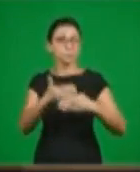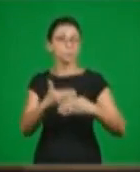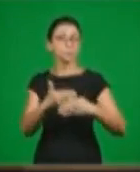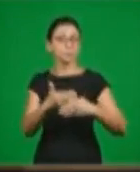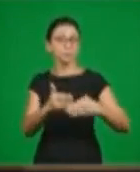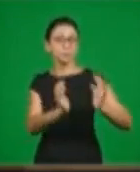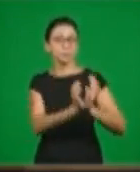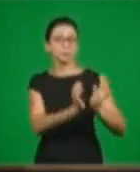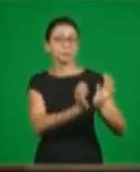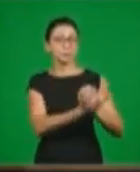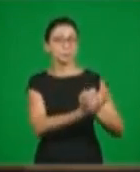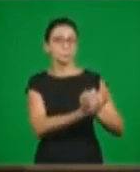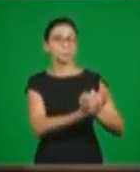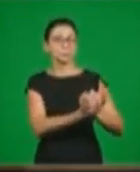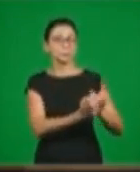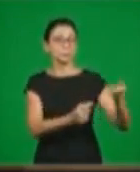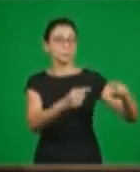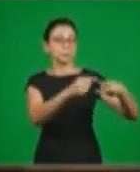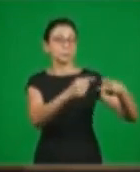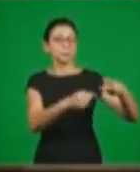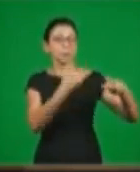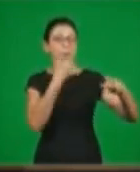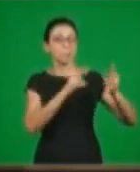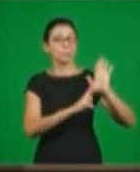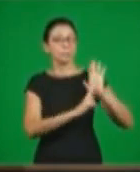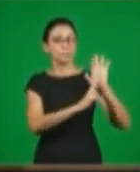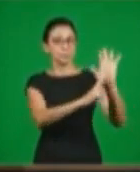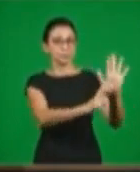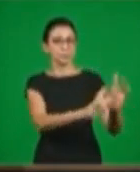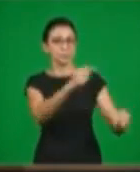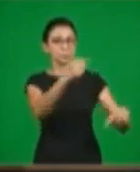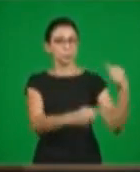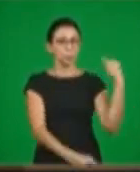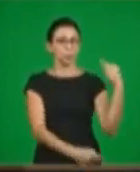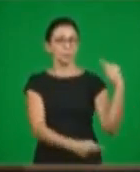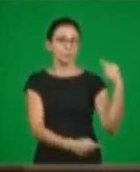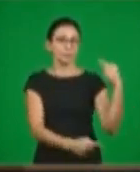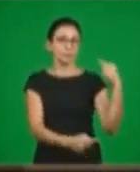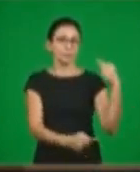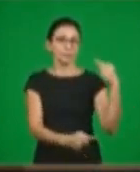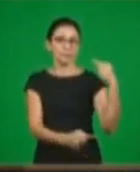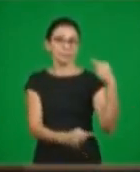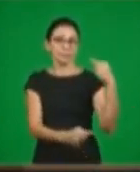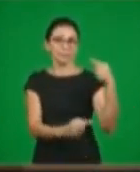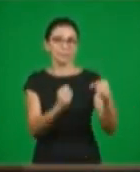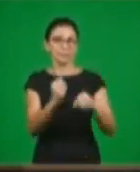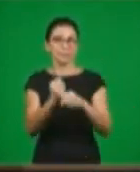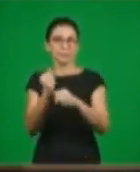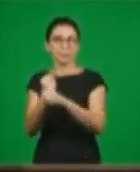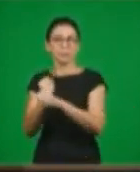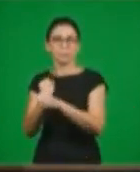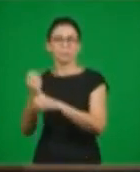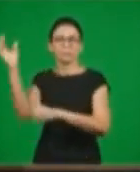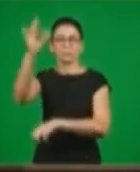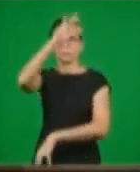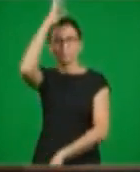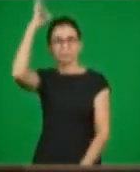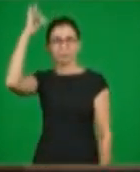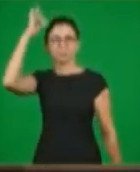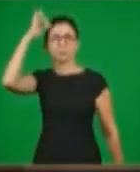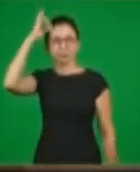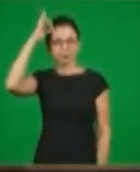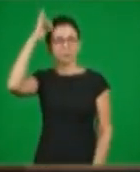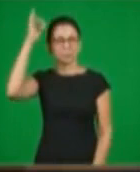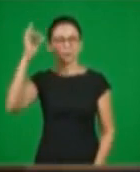Lord. So this beginning right now, it is for you to answer some aspects.